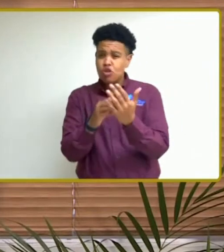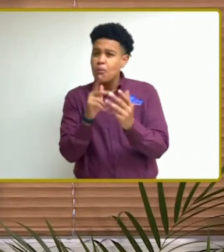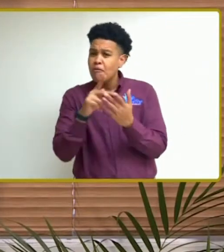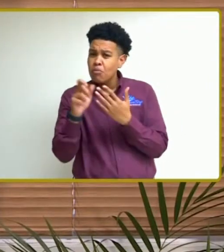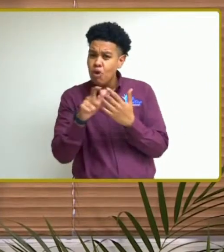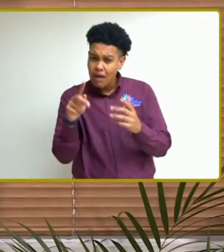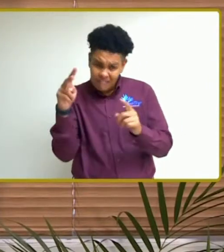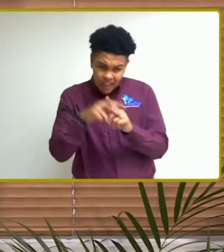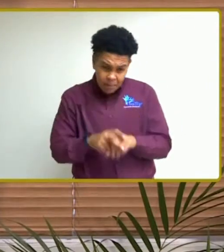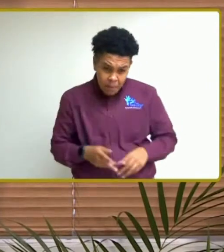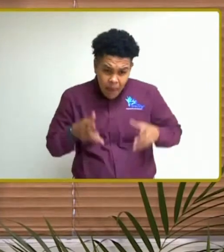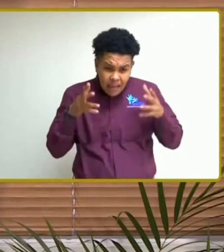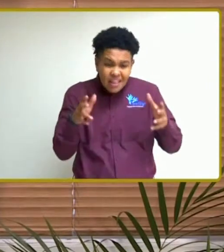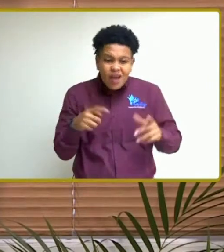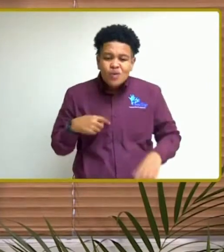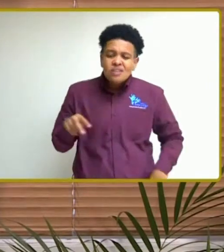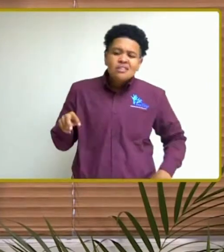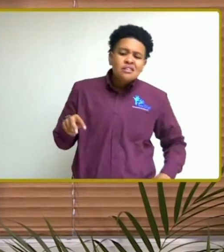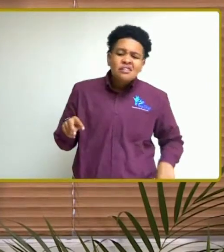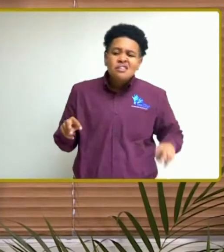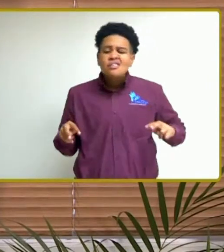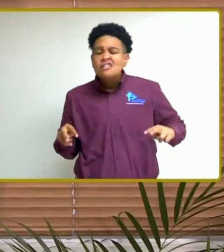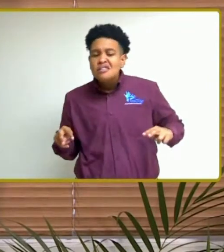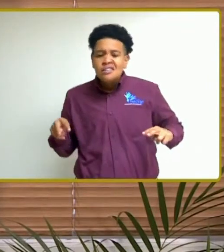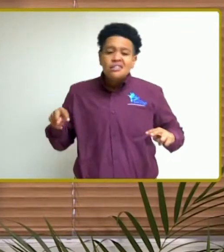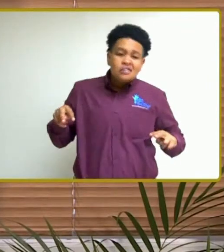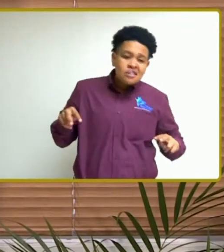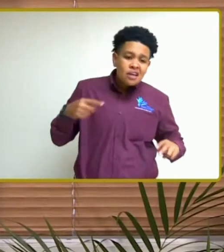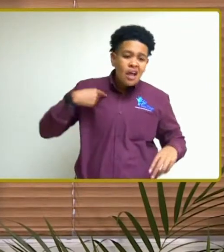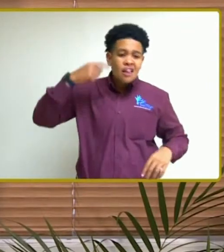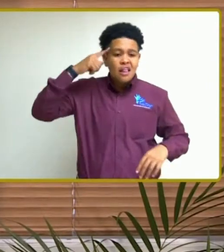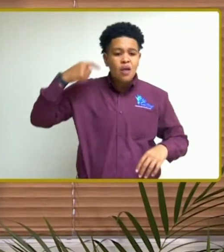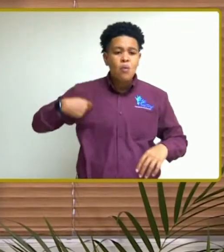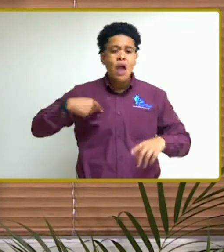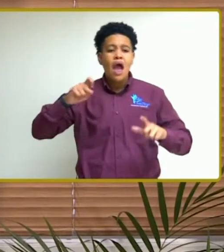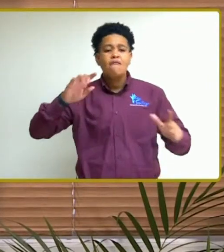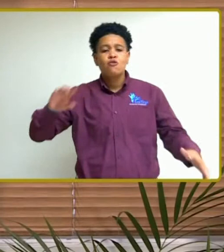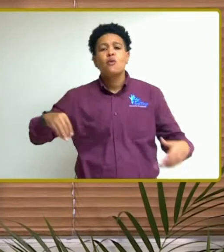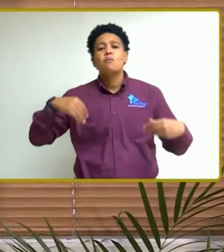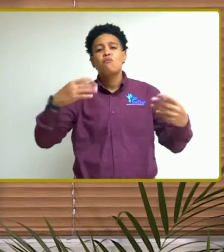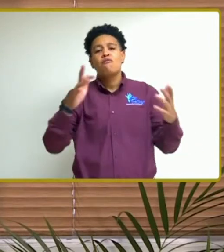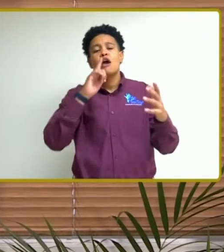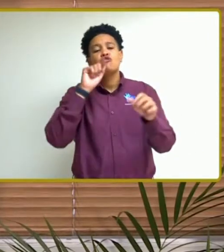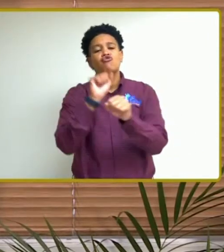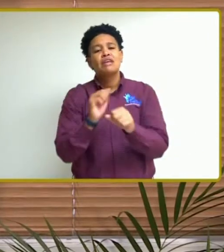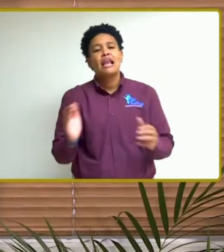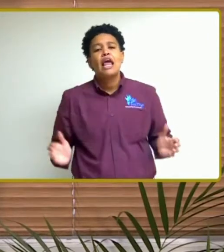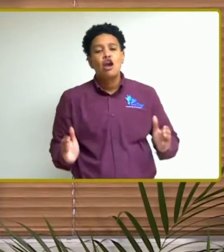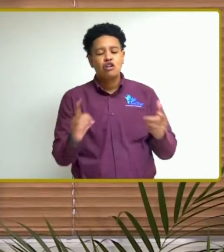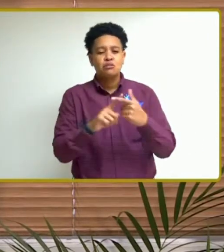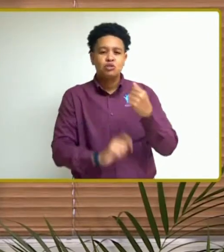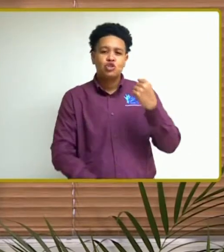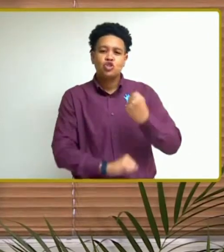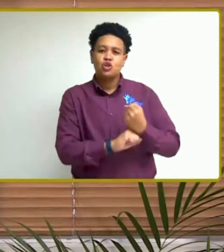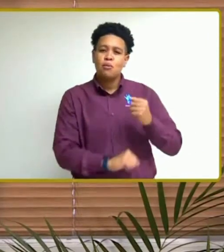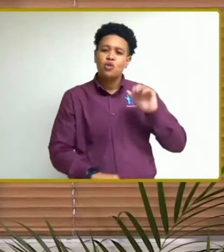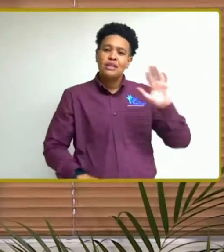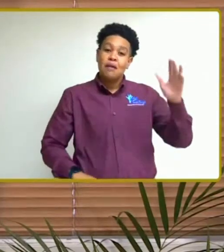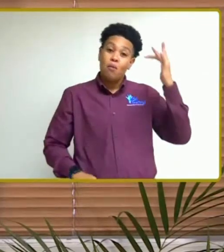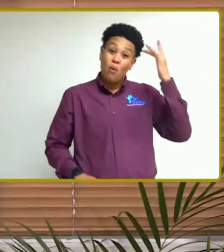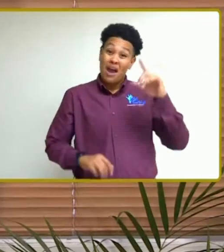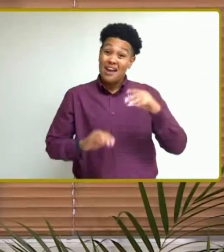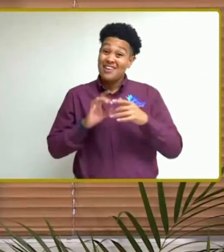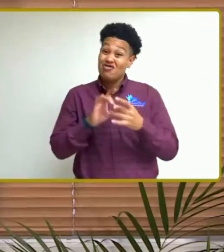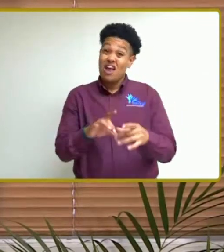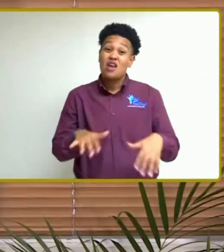on the ground. I think we have to also provide encouragement and support to them because, in a